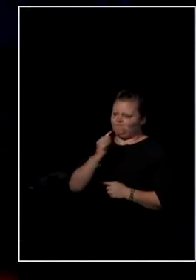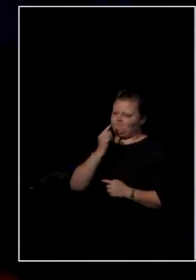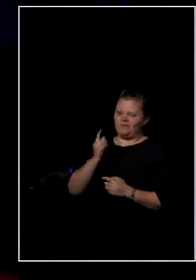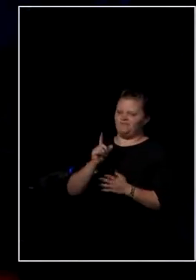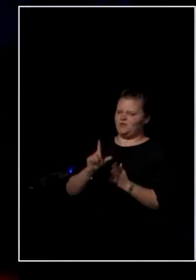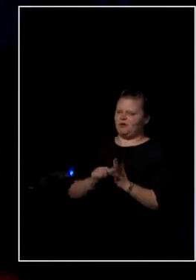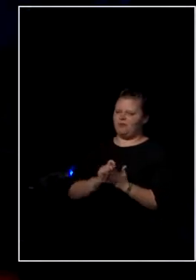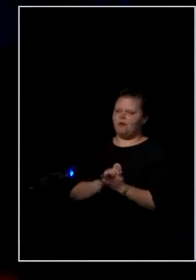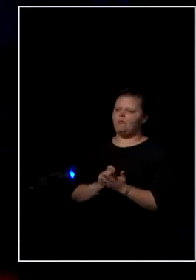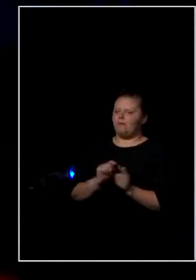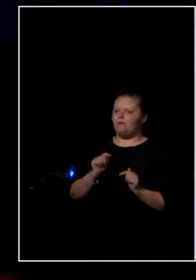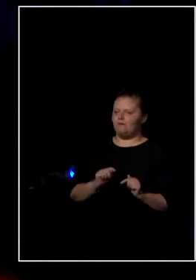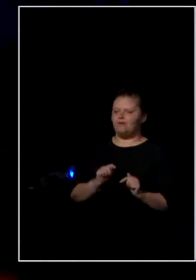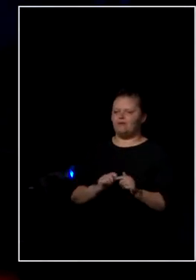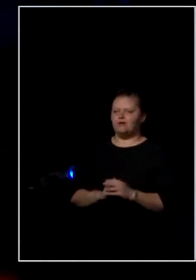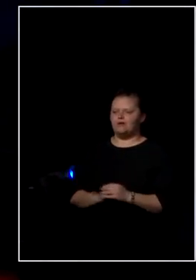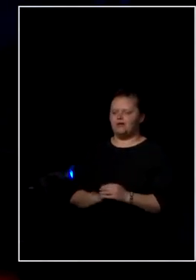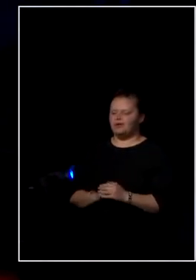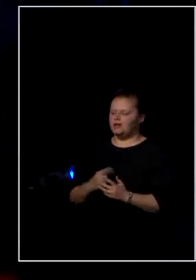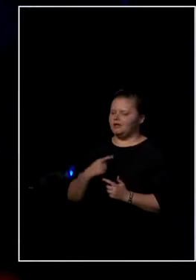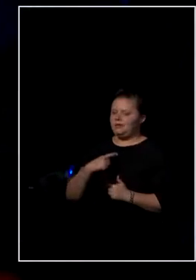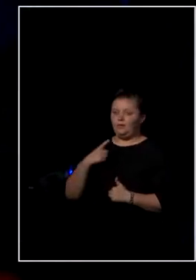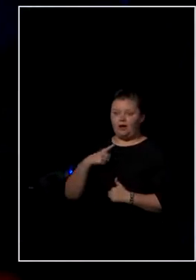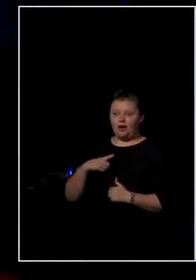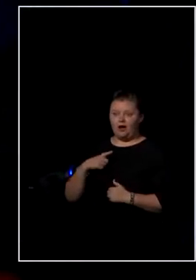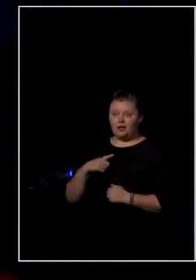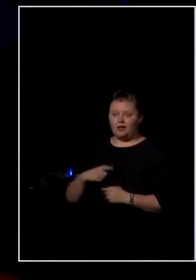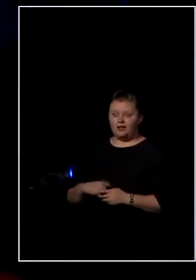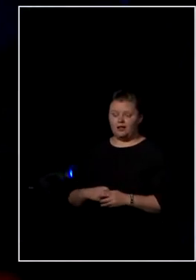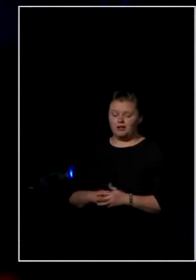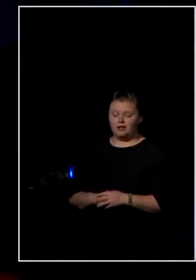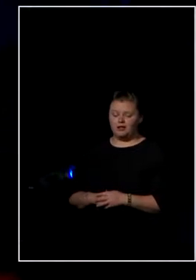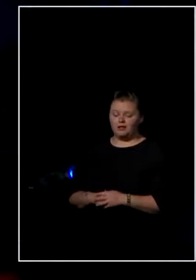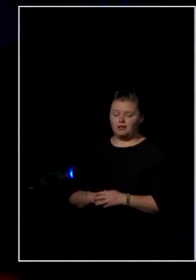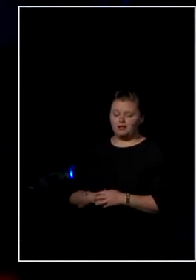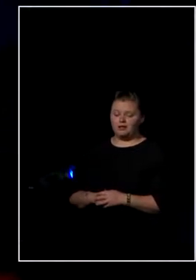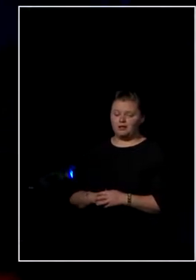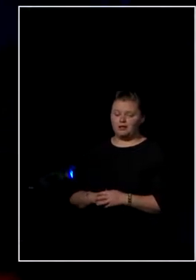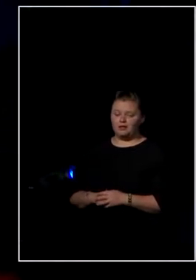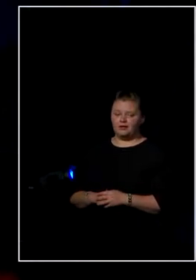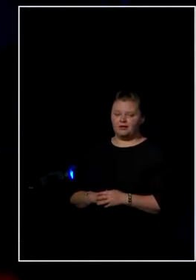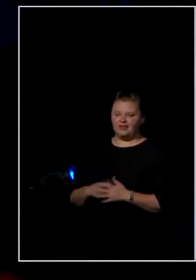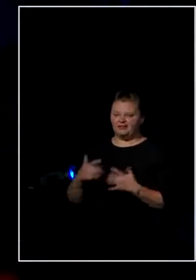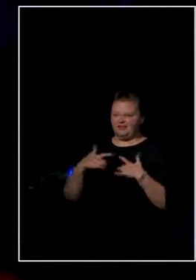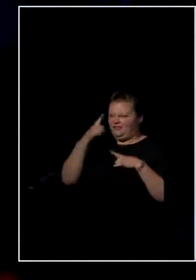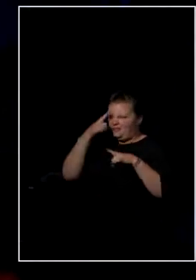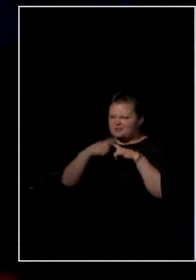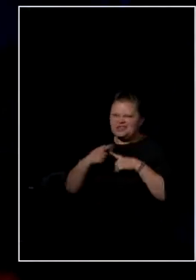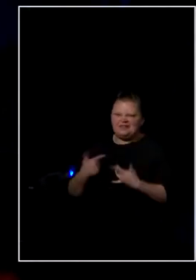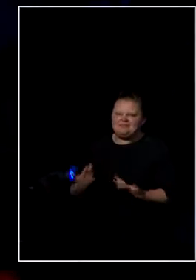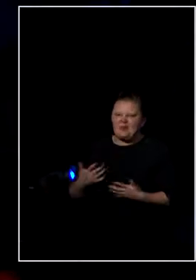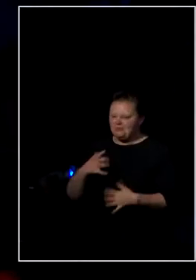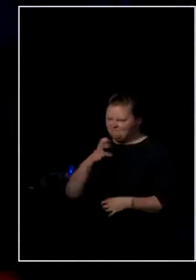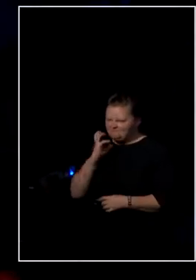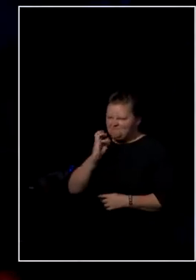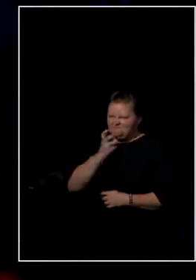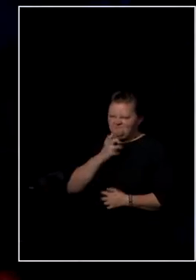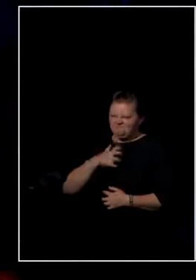wrote this piece. I was angry because I felt sick, so I was just a bit angry. But I was